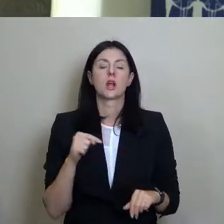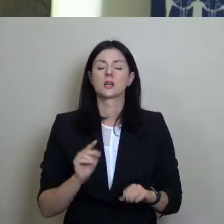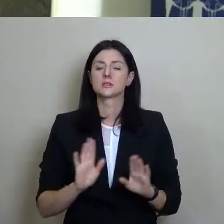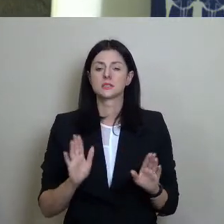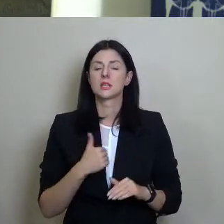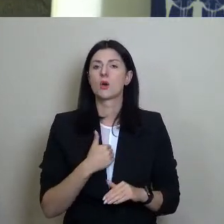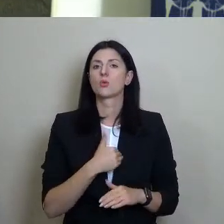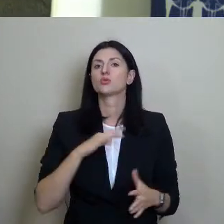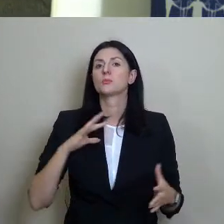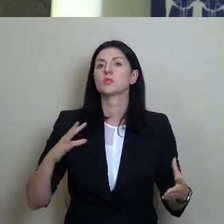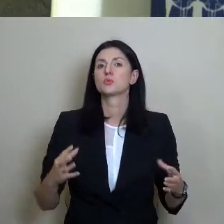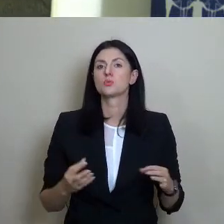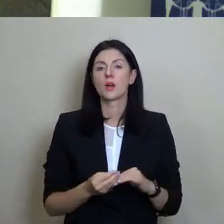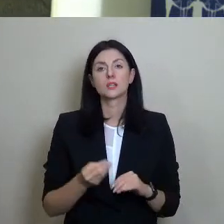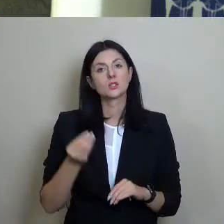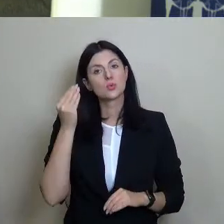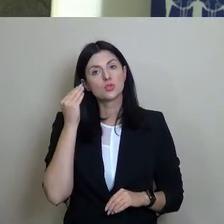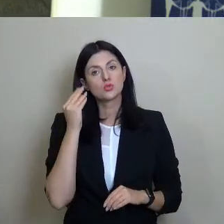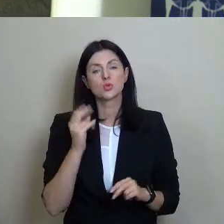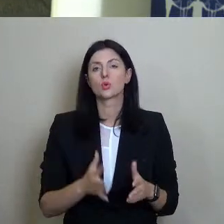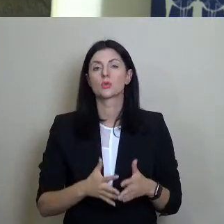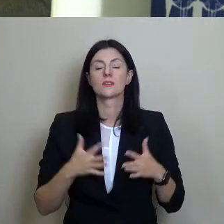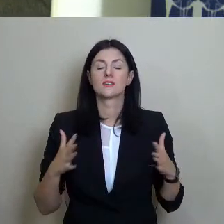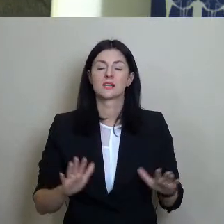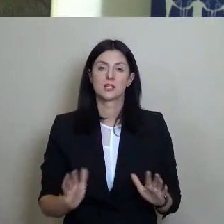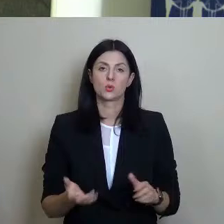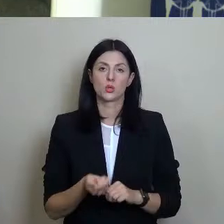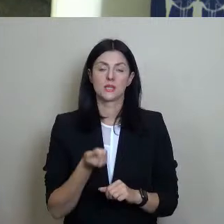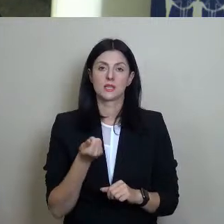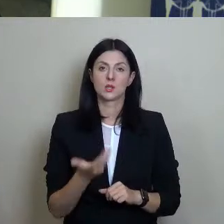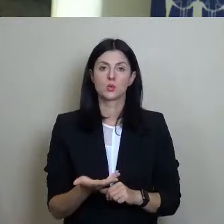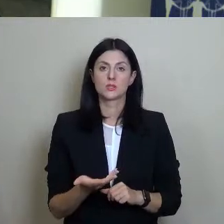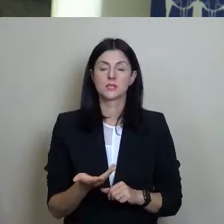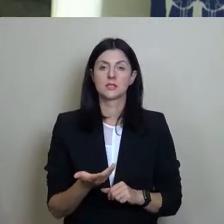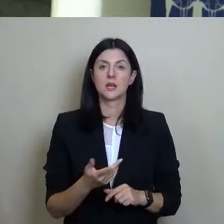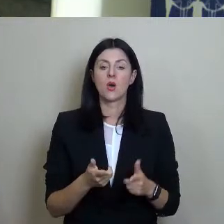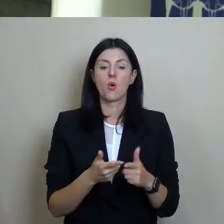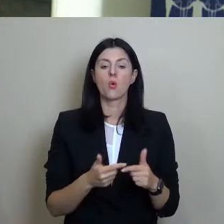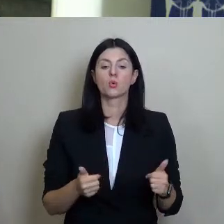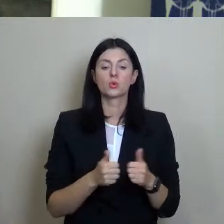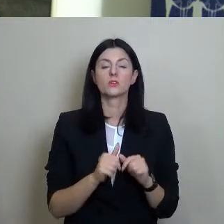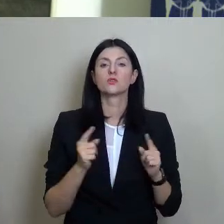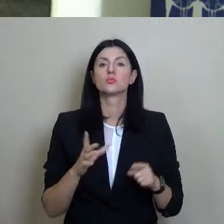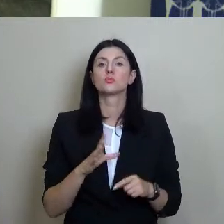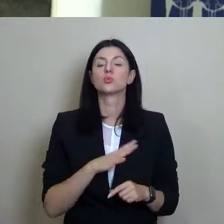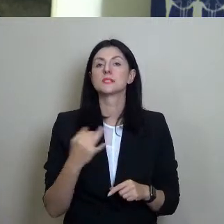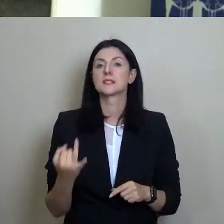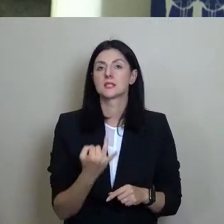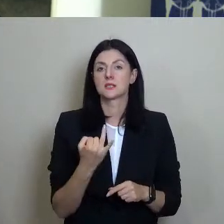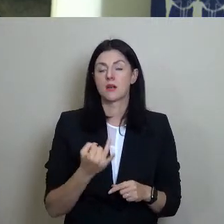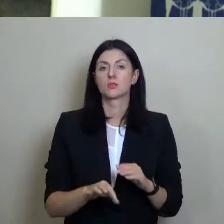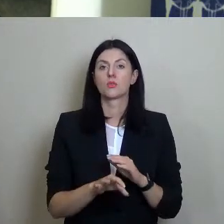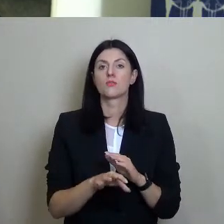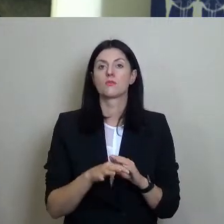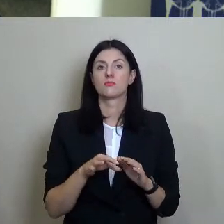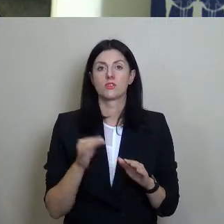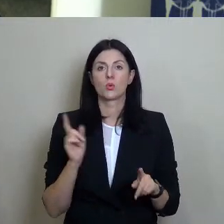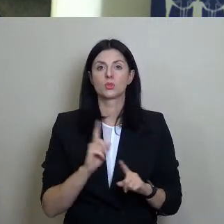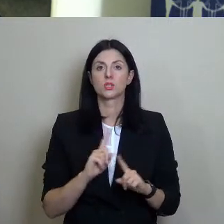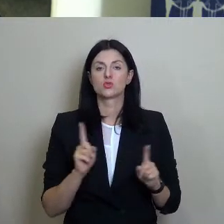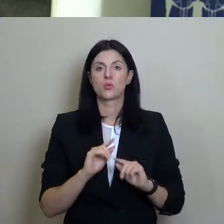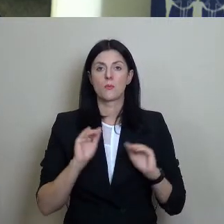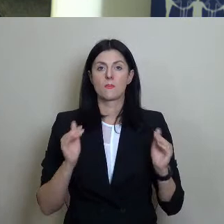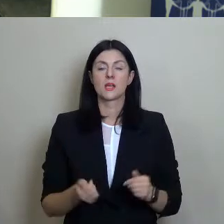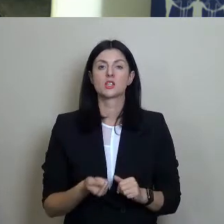to continue. I can see by your response that I should not. From the point of view of the small number of